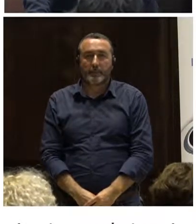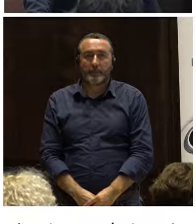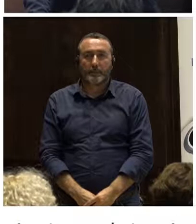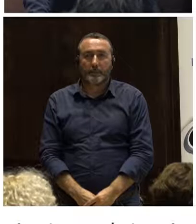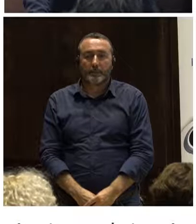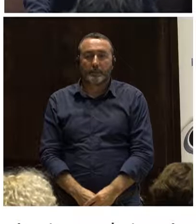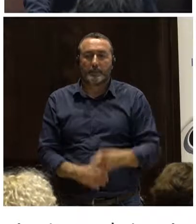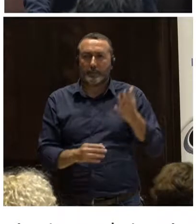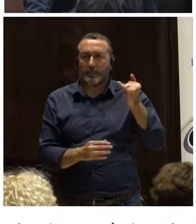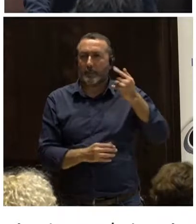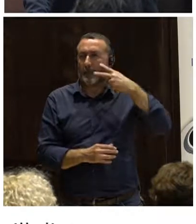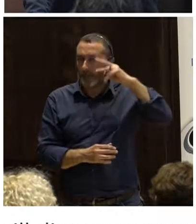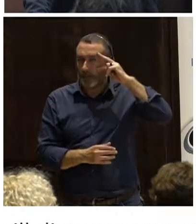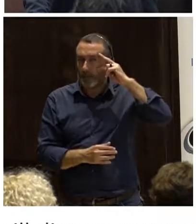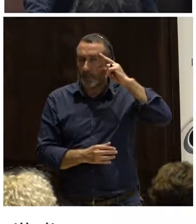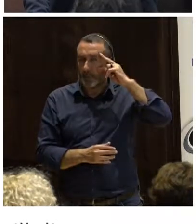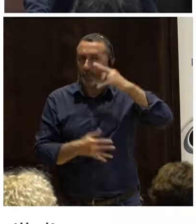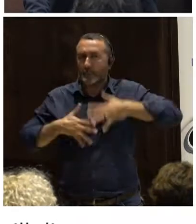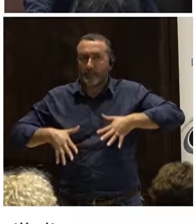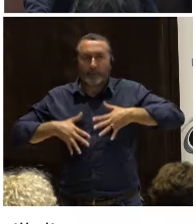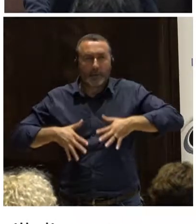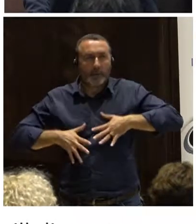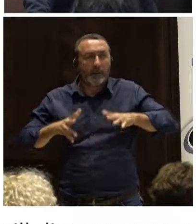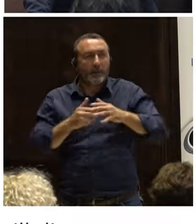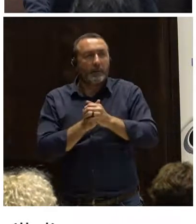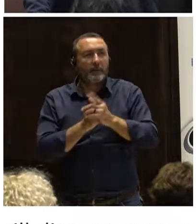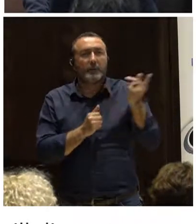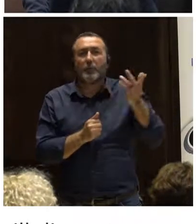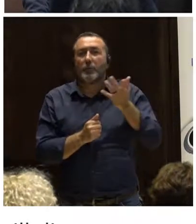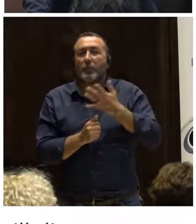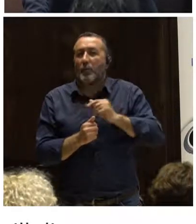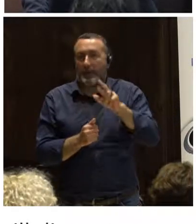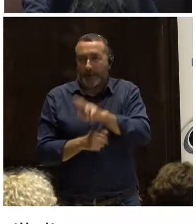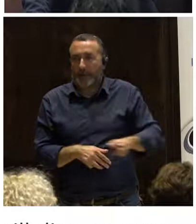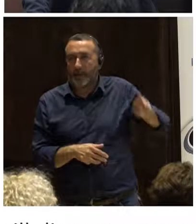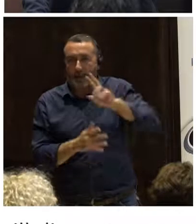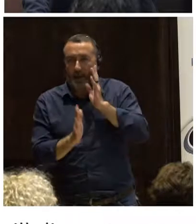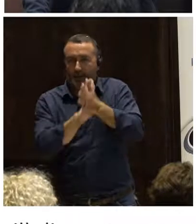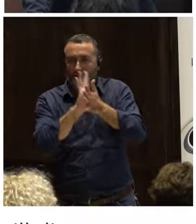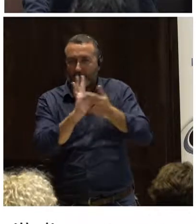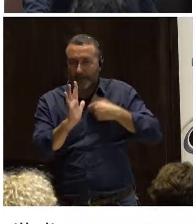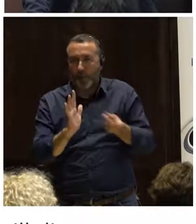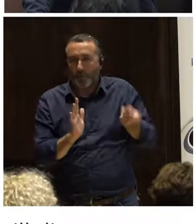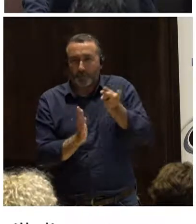want to read everything, but I